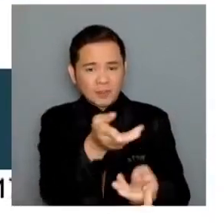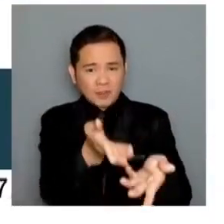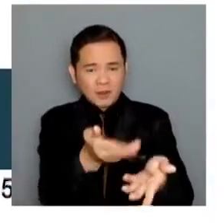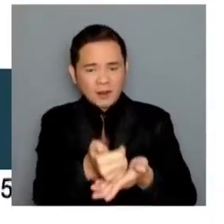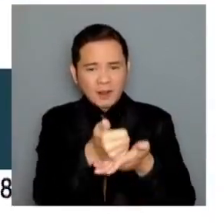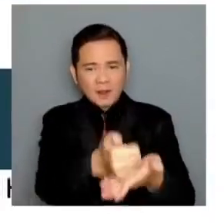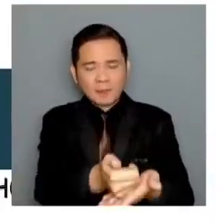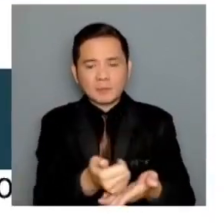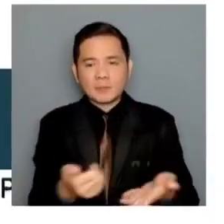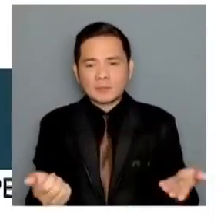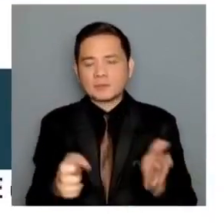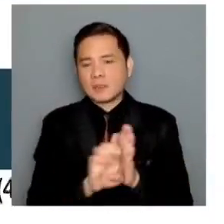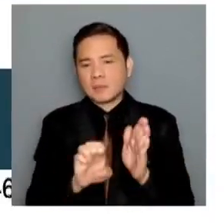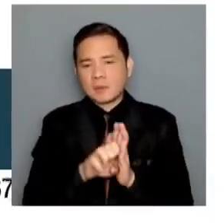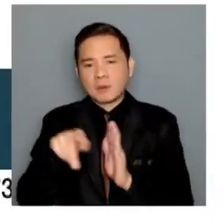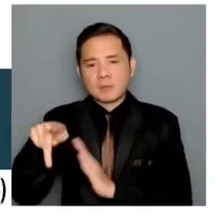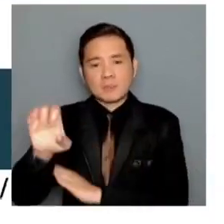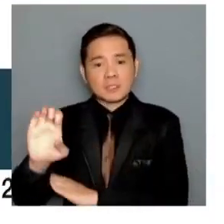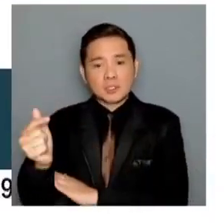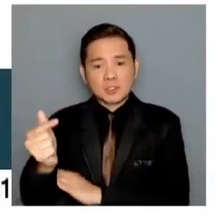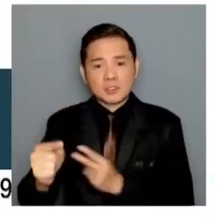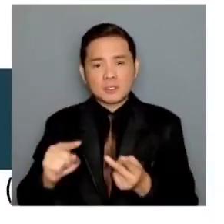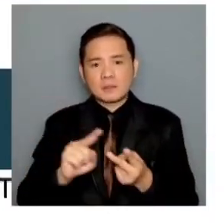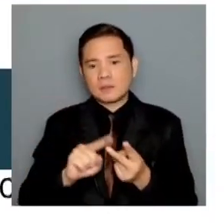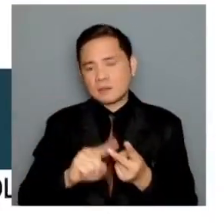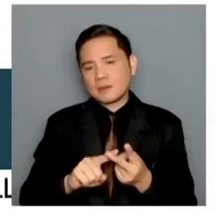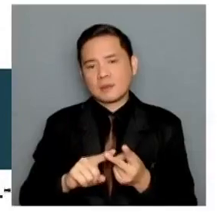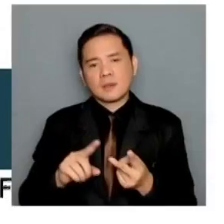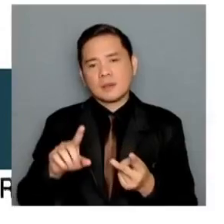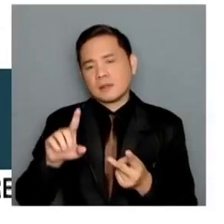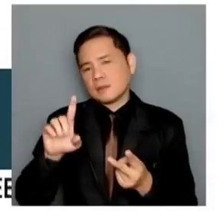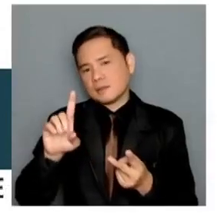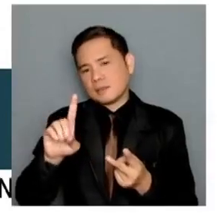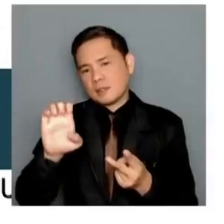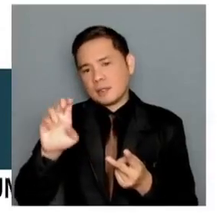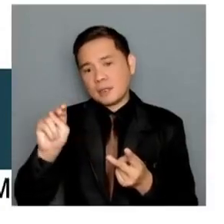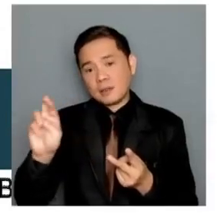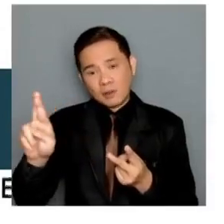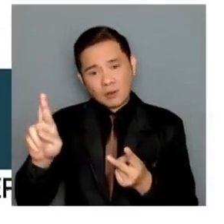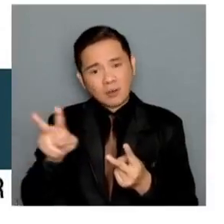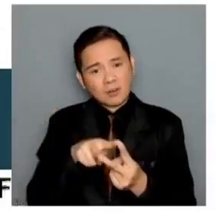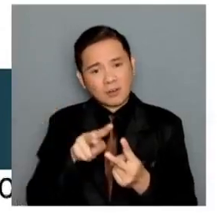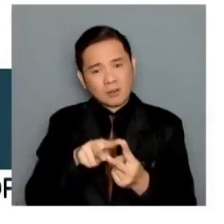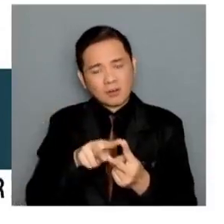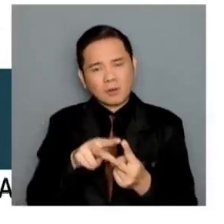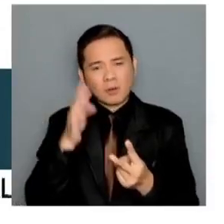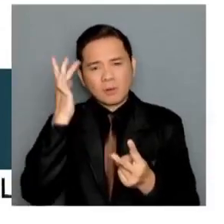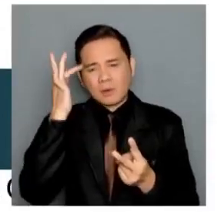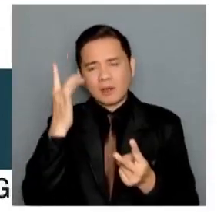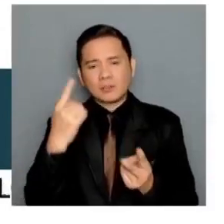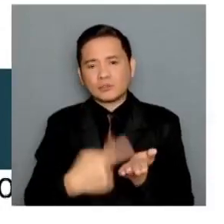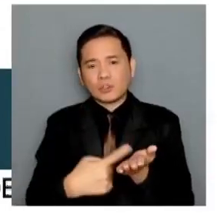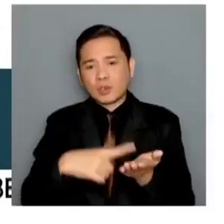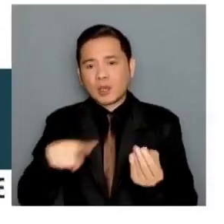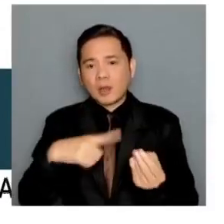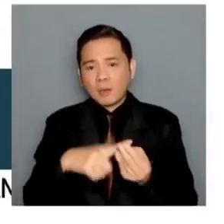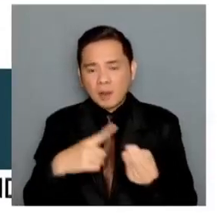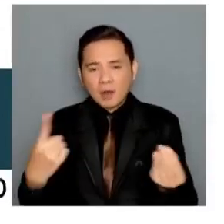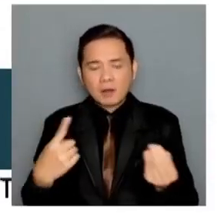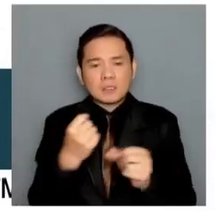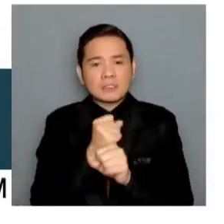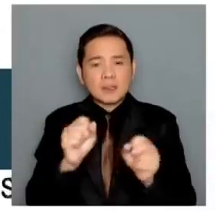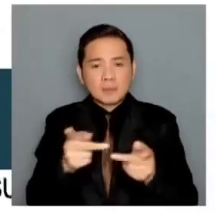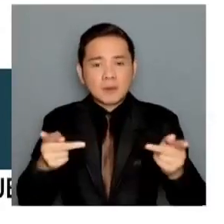the Philippine Coast Guard, maybe even the Department of Environment and Natural Resources, because we're talking about marine sanctuaries that are